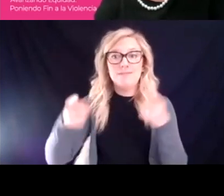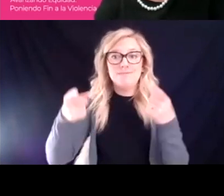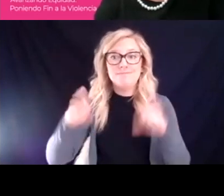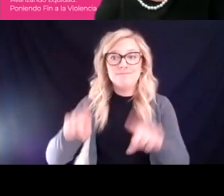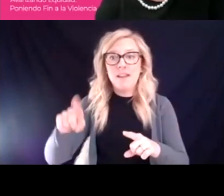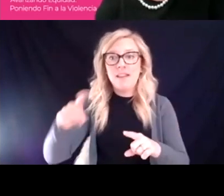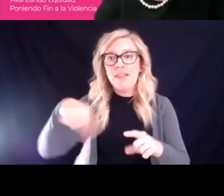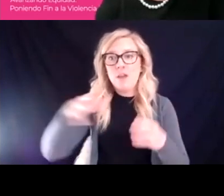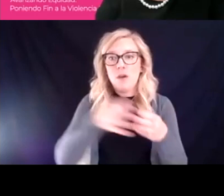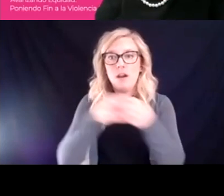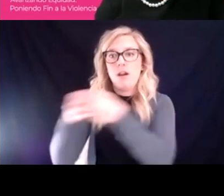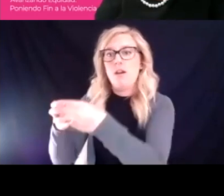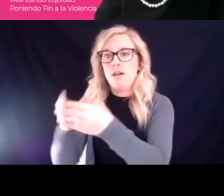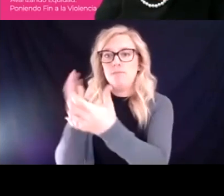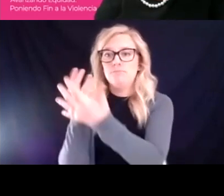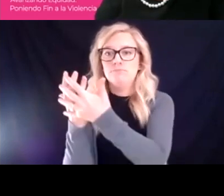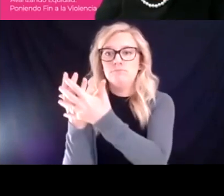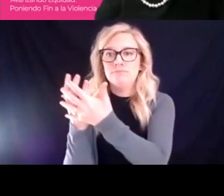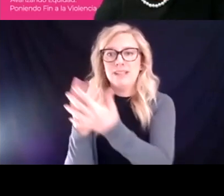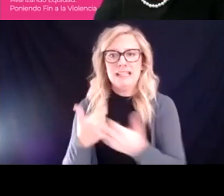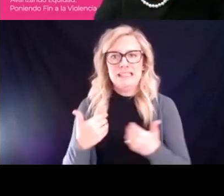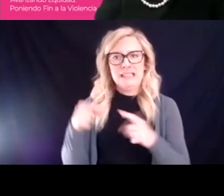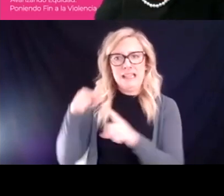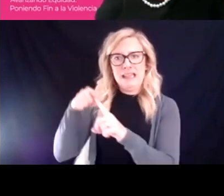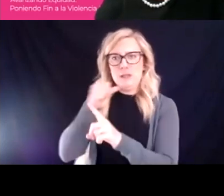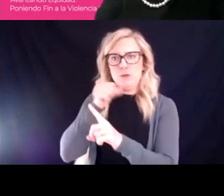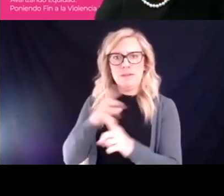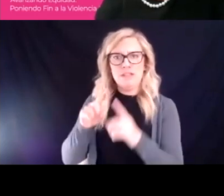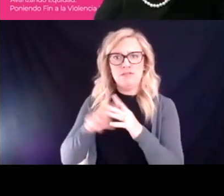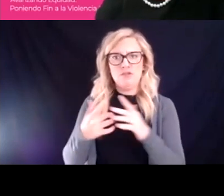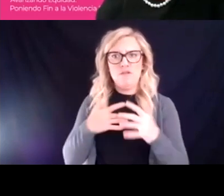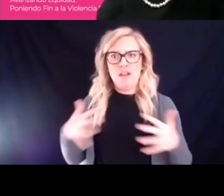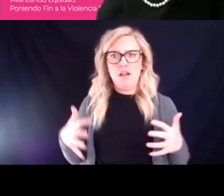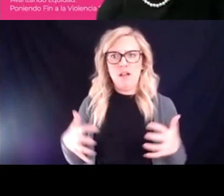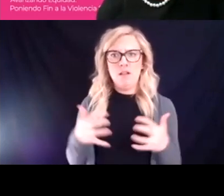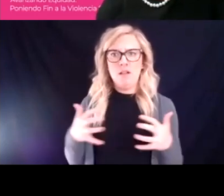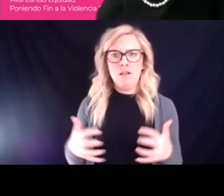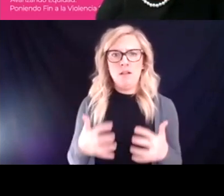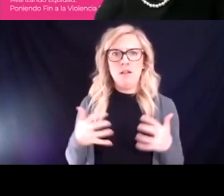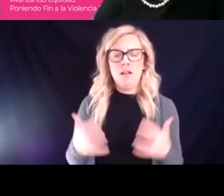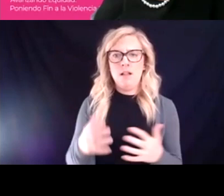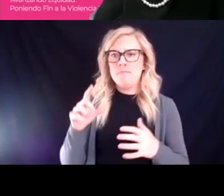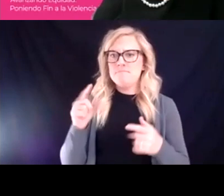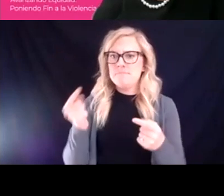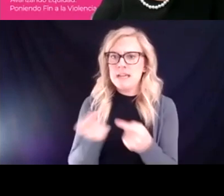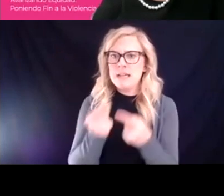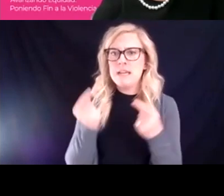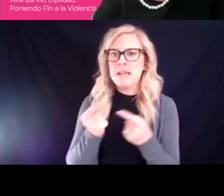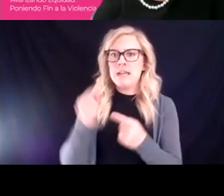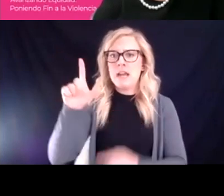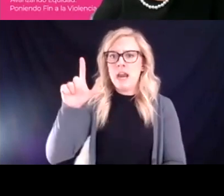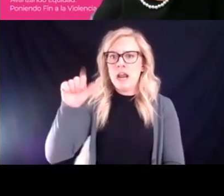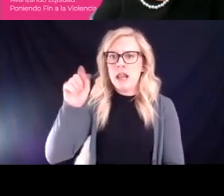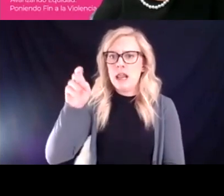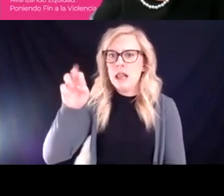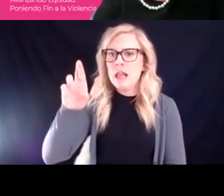this young woman started feeling contraction, started feeling pain. And with tears in her eyes,